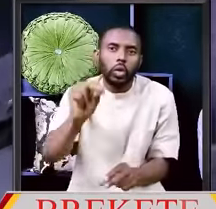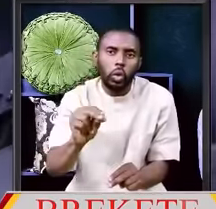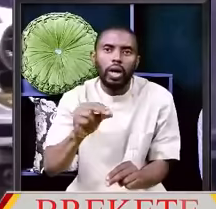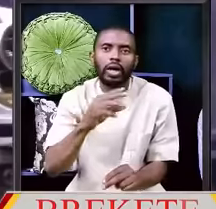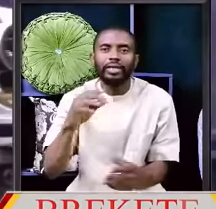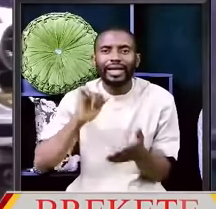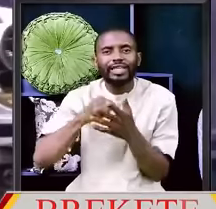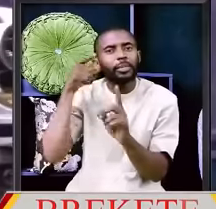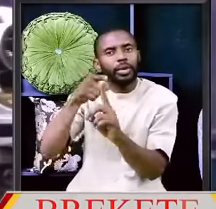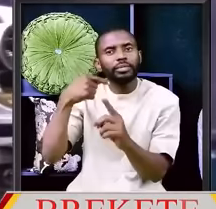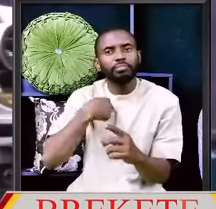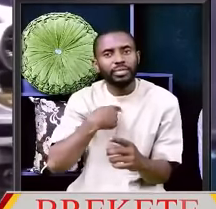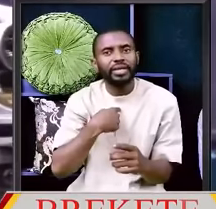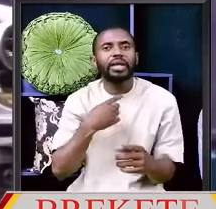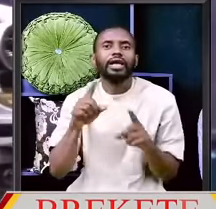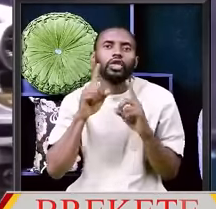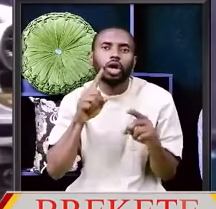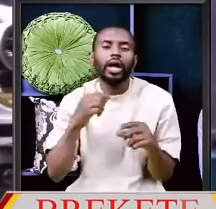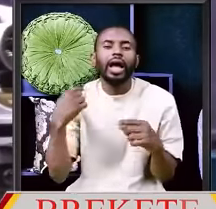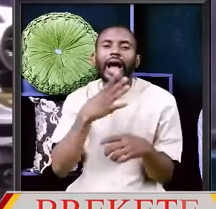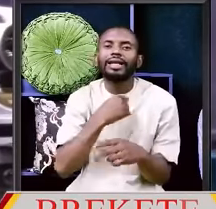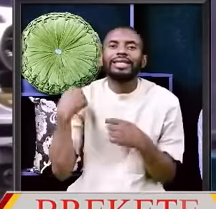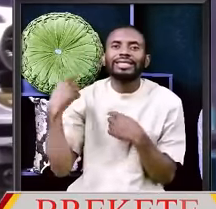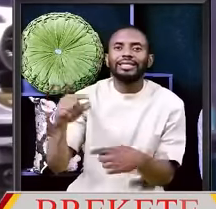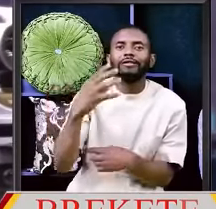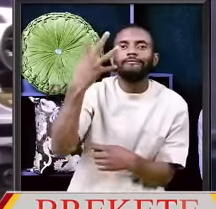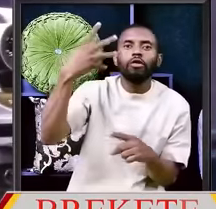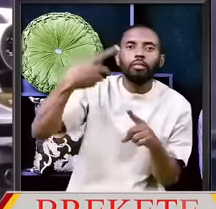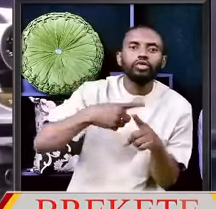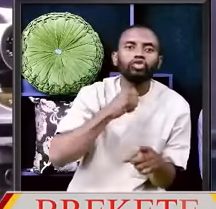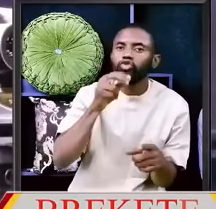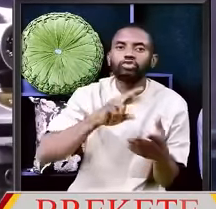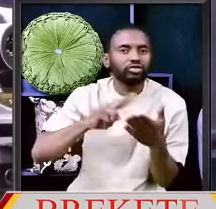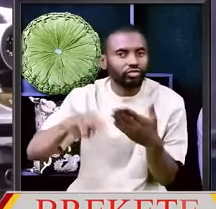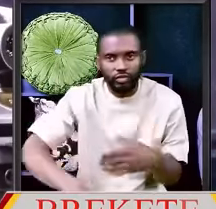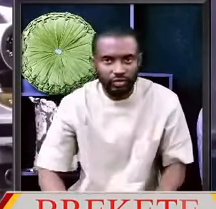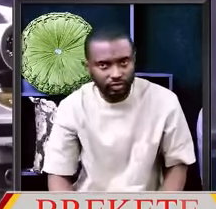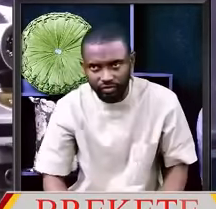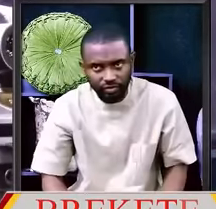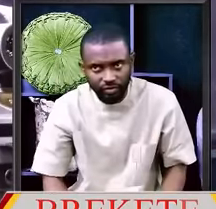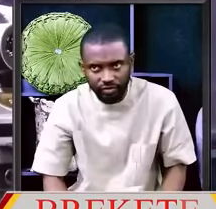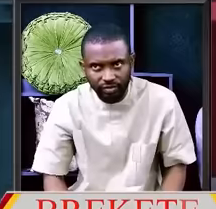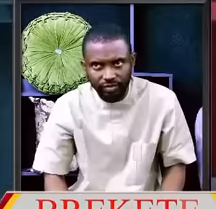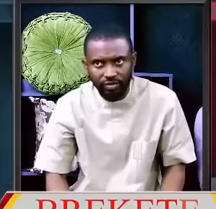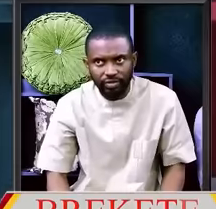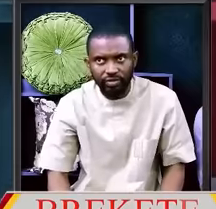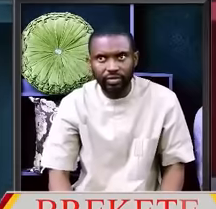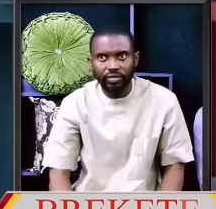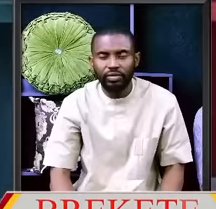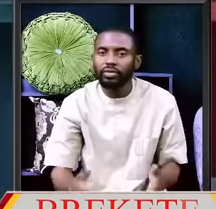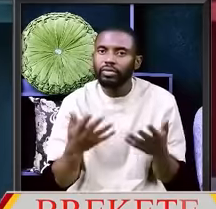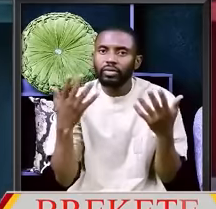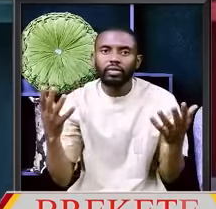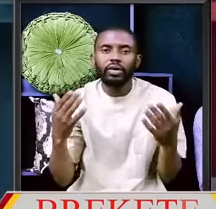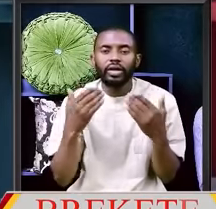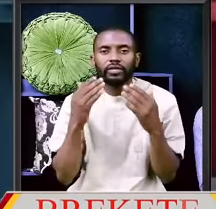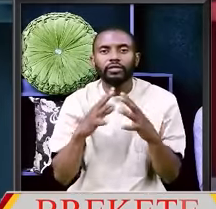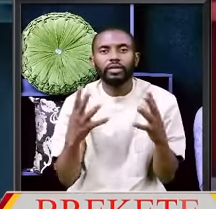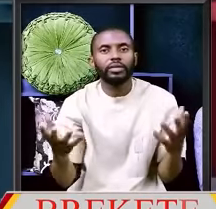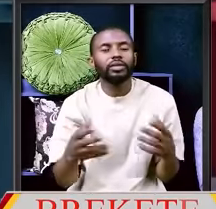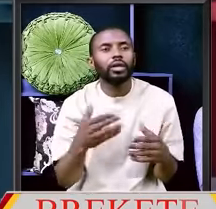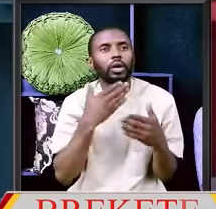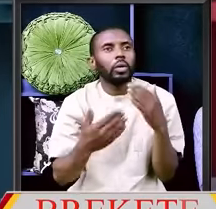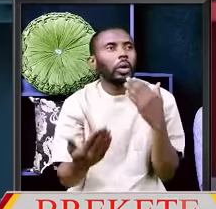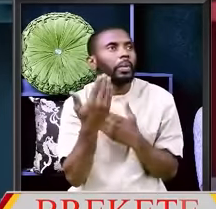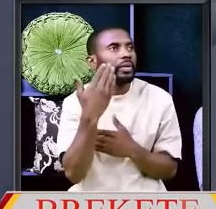since 4 months now, result no day. You don't see result. Never see result. Okay, never thank you result. Very much. Thank you. Hello, good